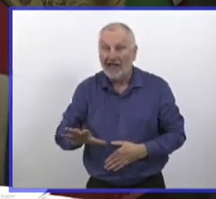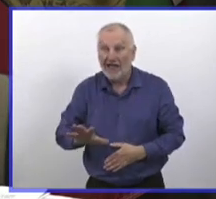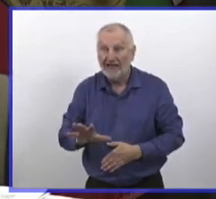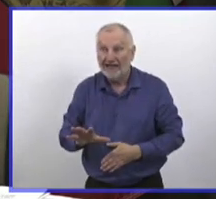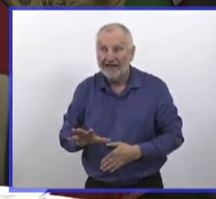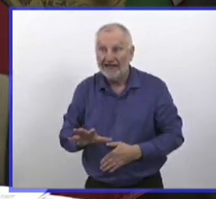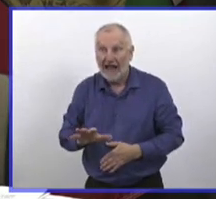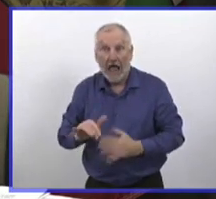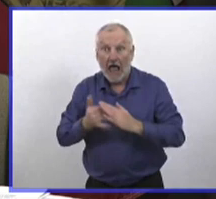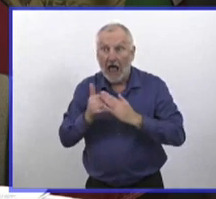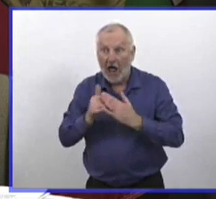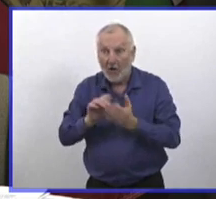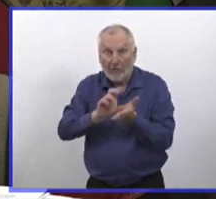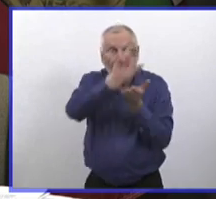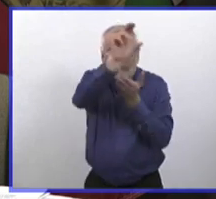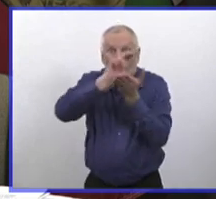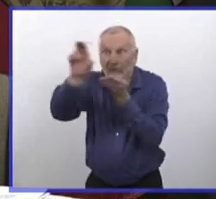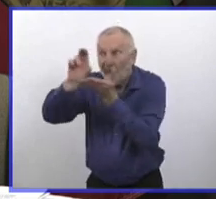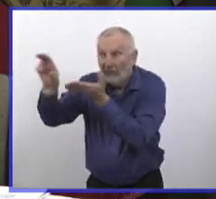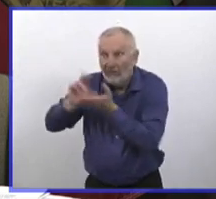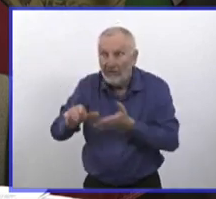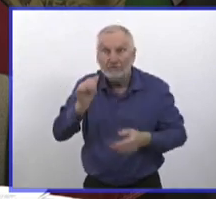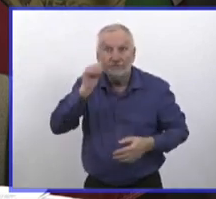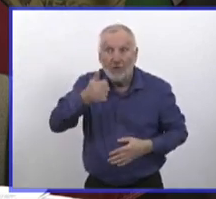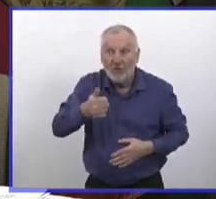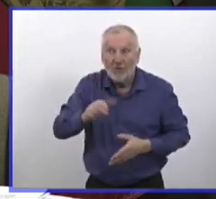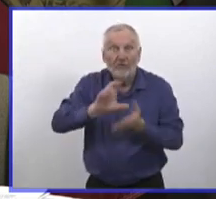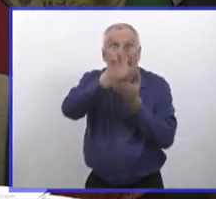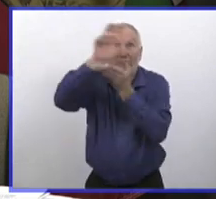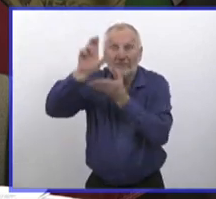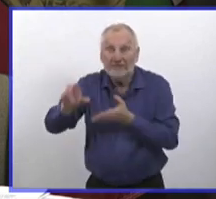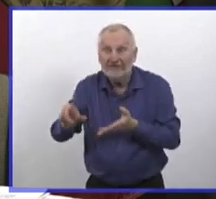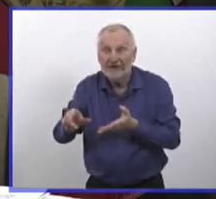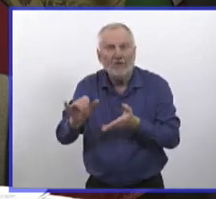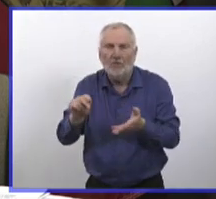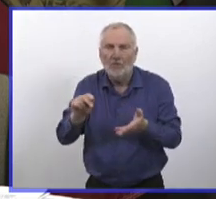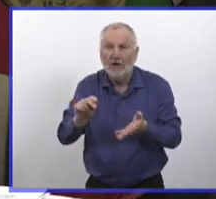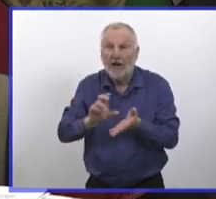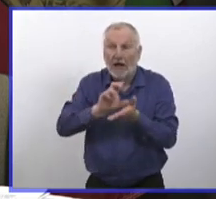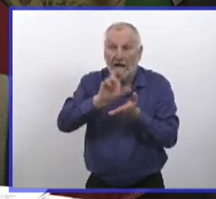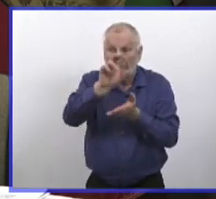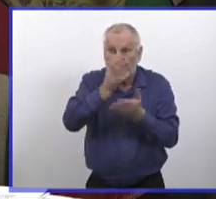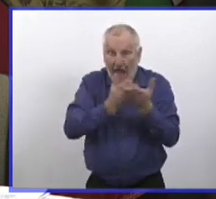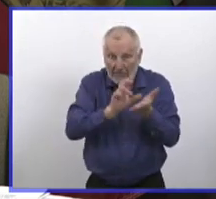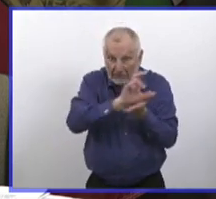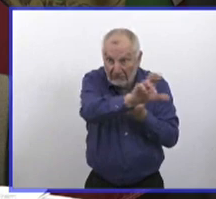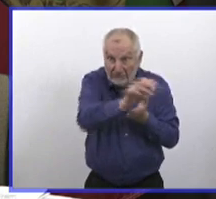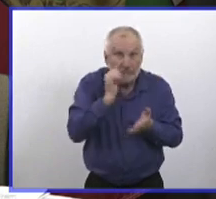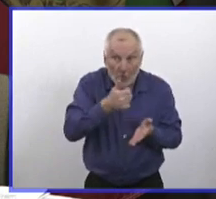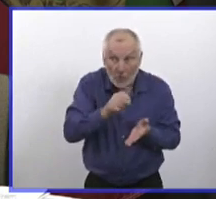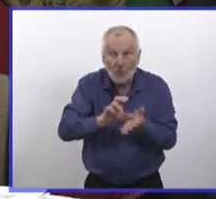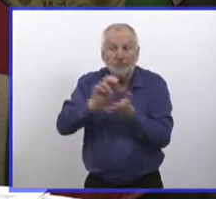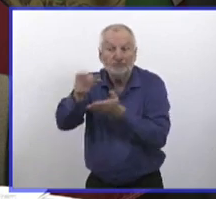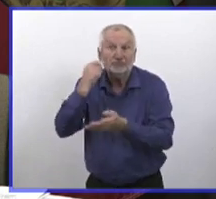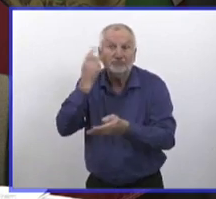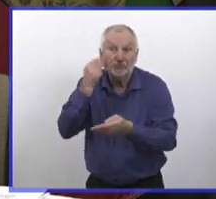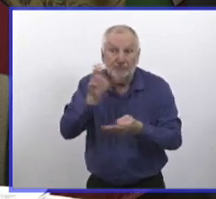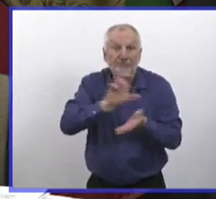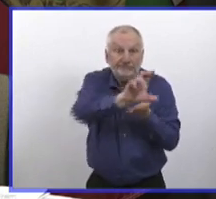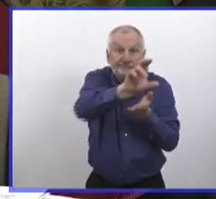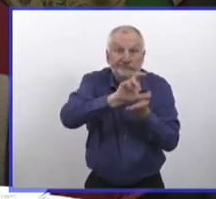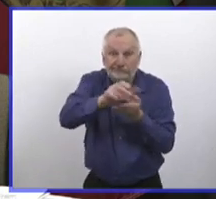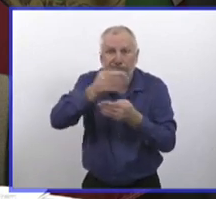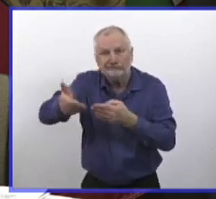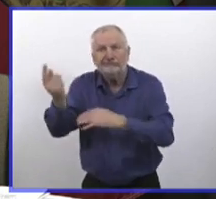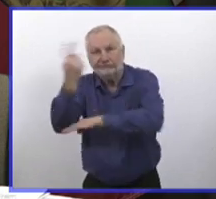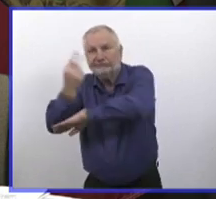days, and then the moment that either clinics have reached out to their patients or the pharmacist gets their first booking done,